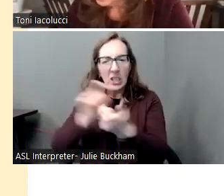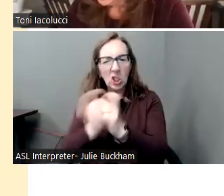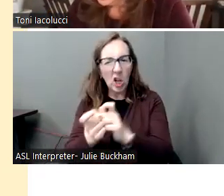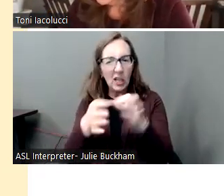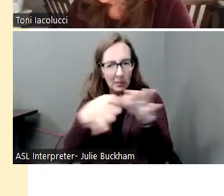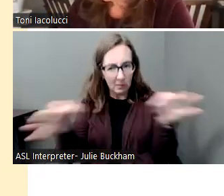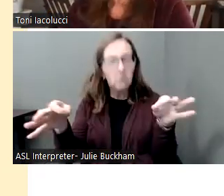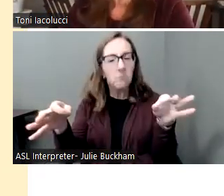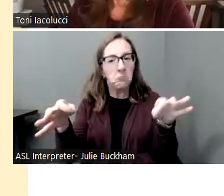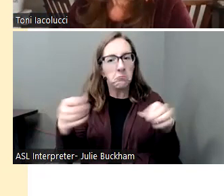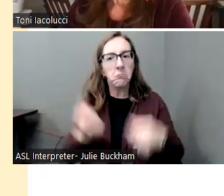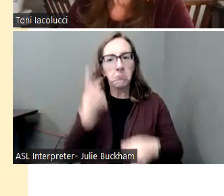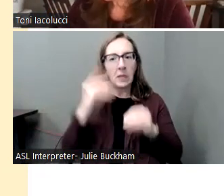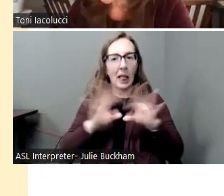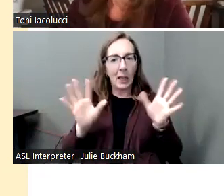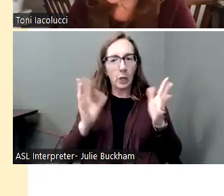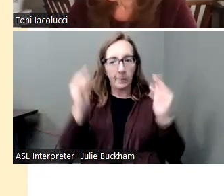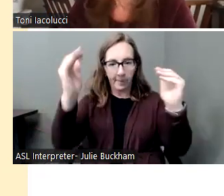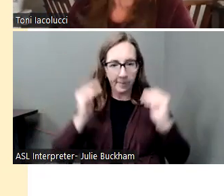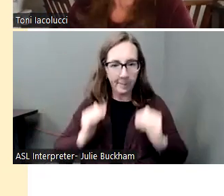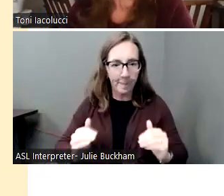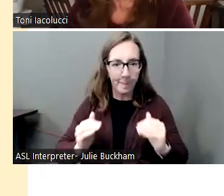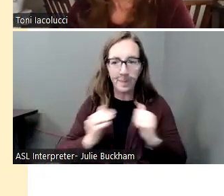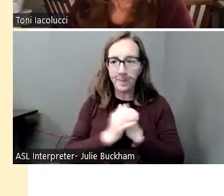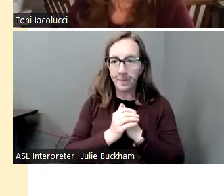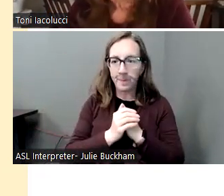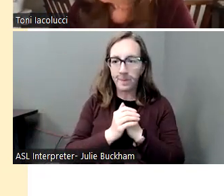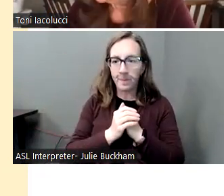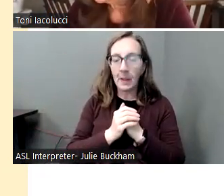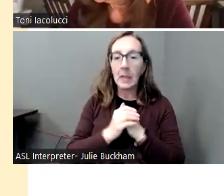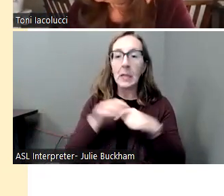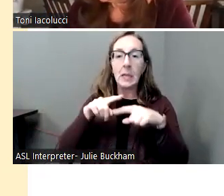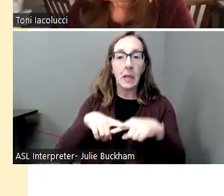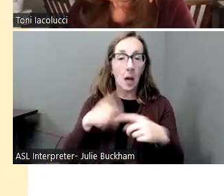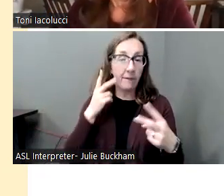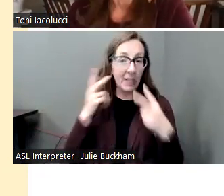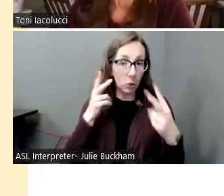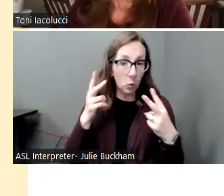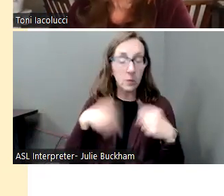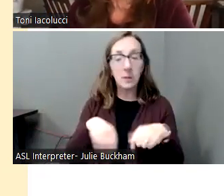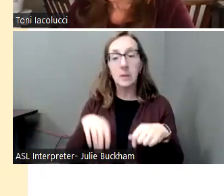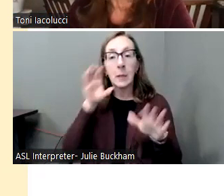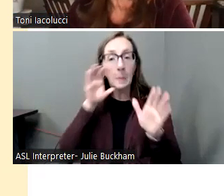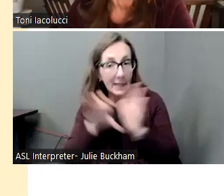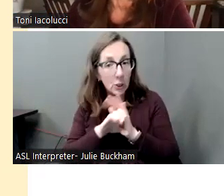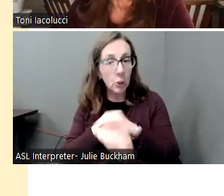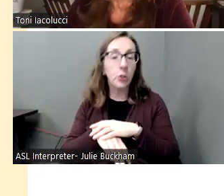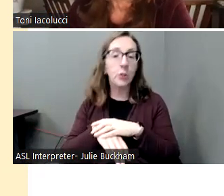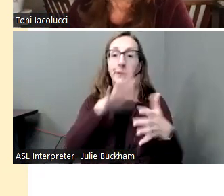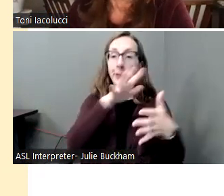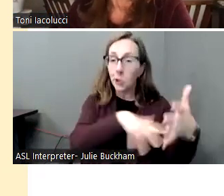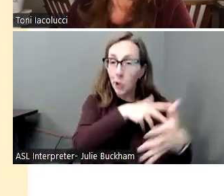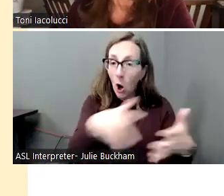across. Lastly, second to last, use visuals, pictures, diagrams, charts, and I